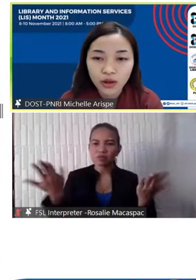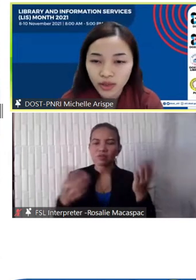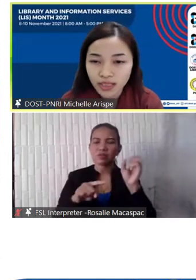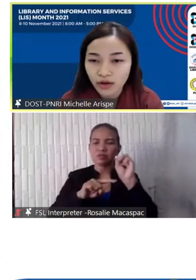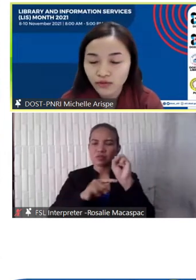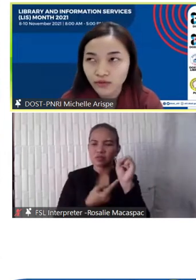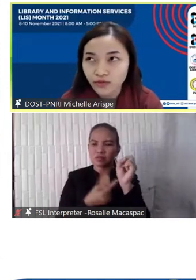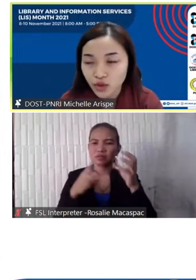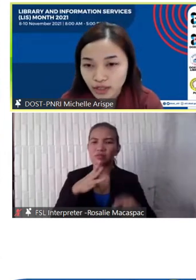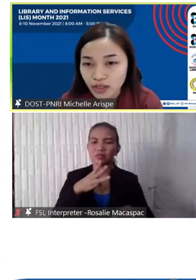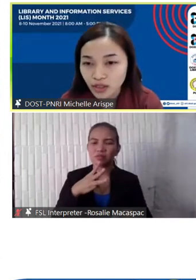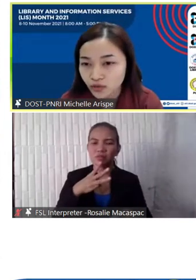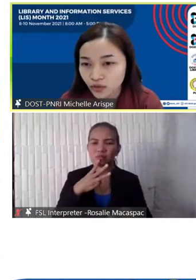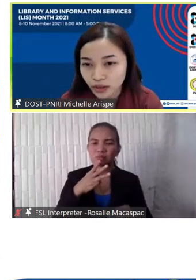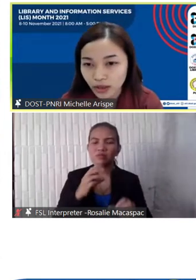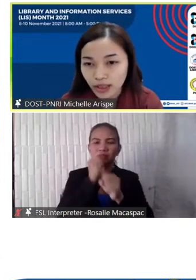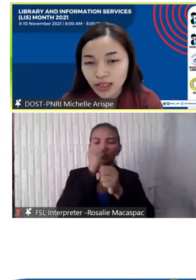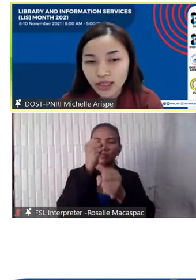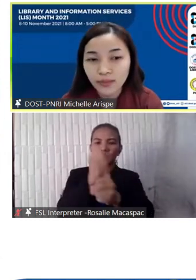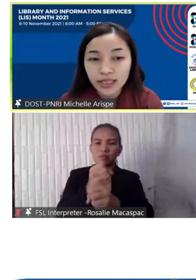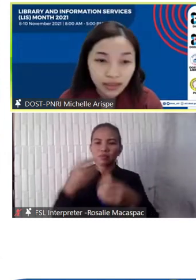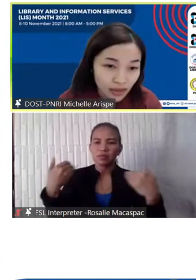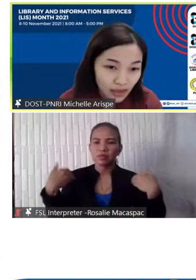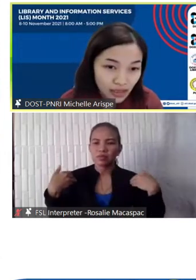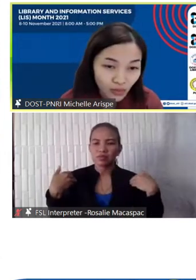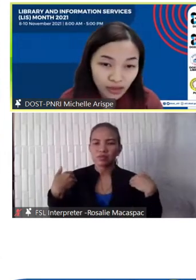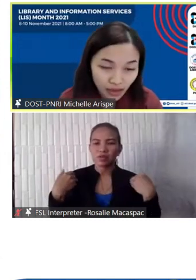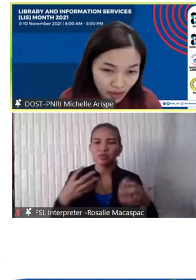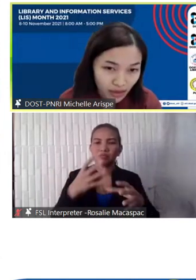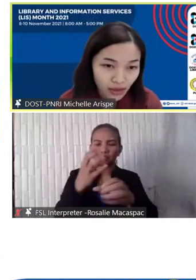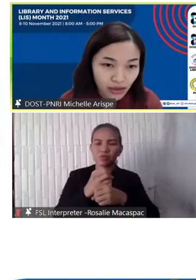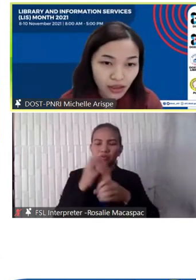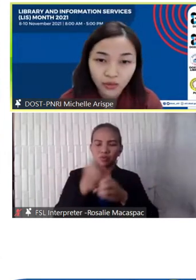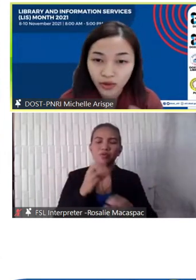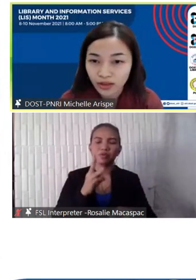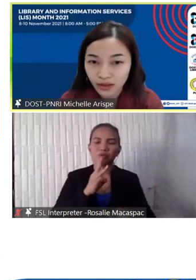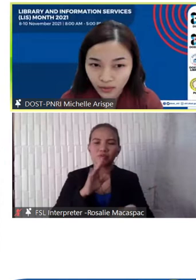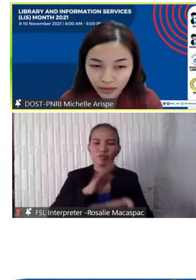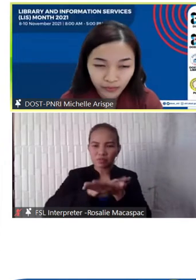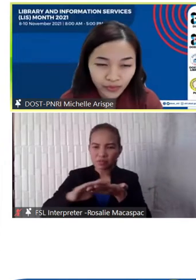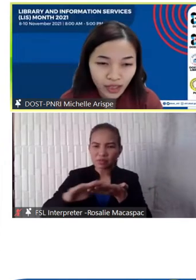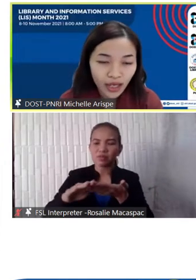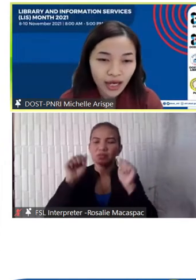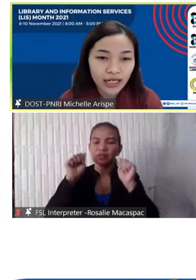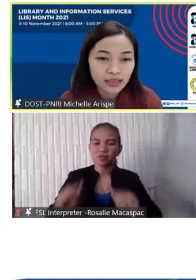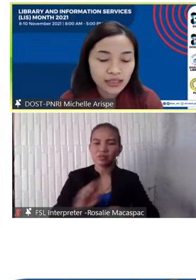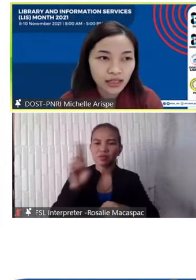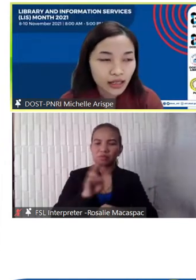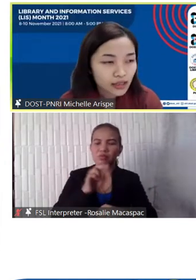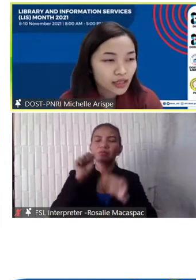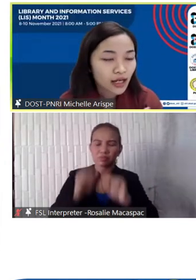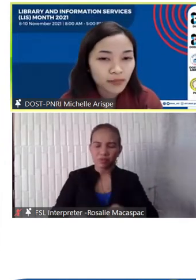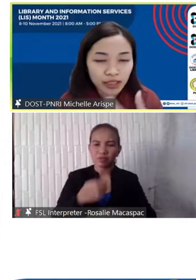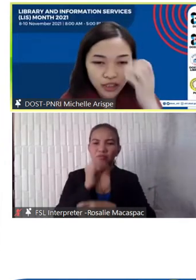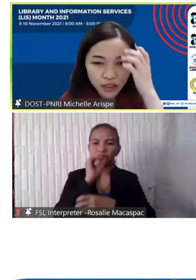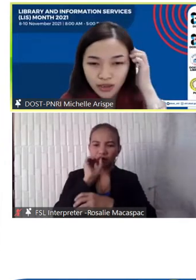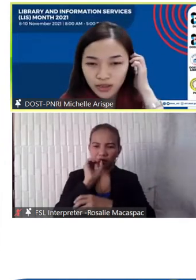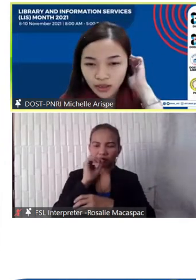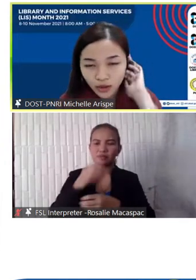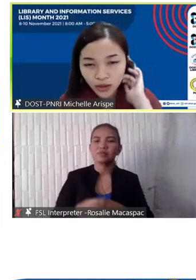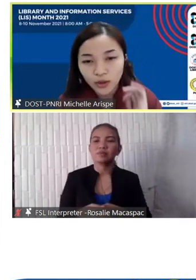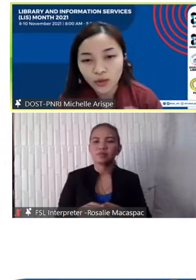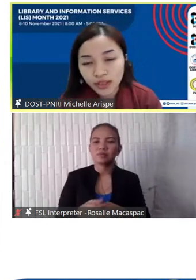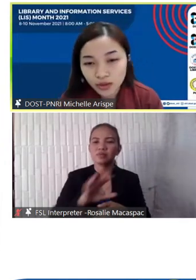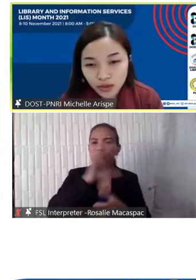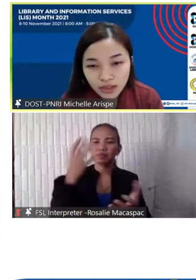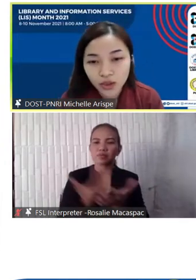that we always have sources of water na malinis, pwede gamitin at pwede inumin. At sa lahat ng applications